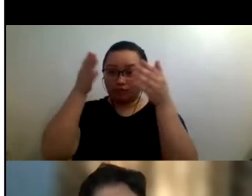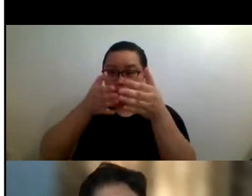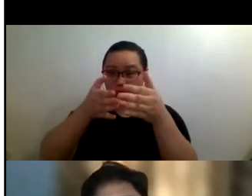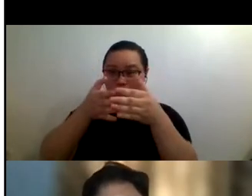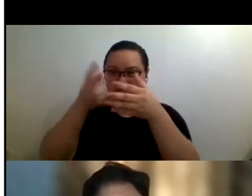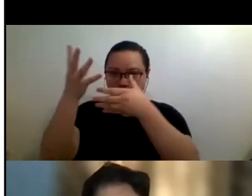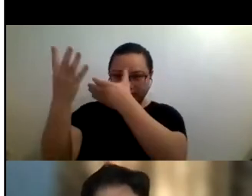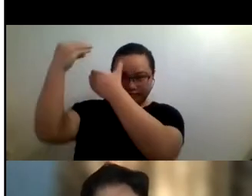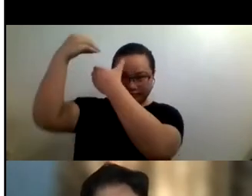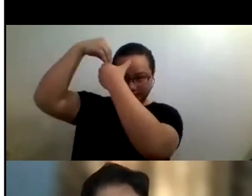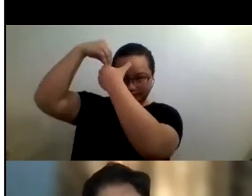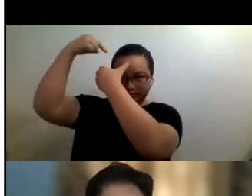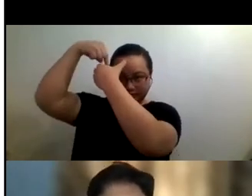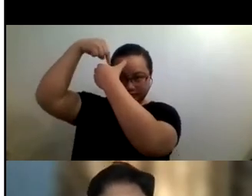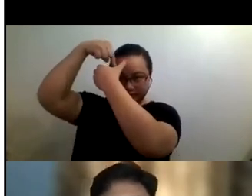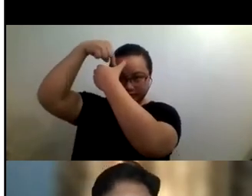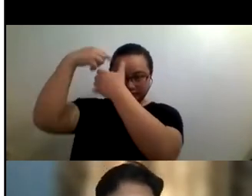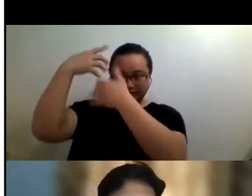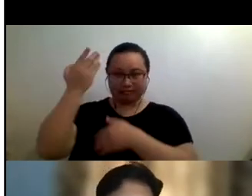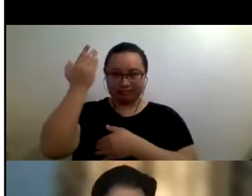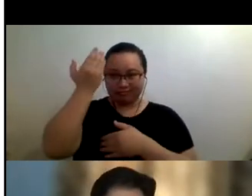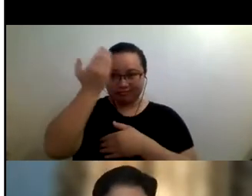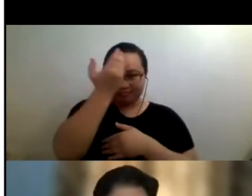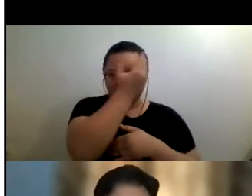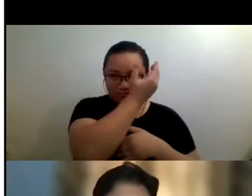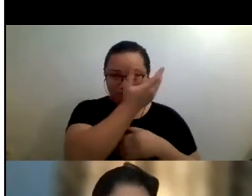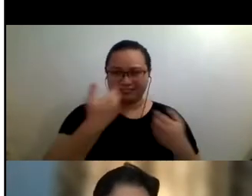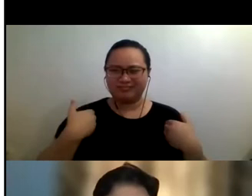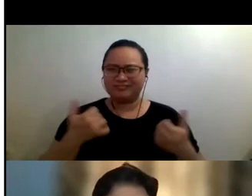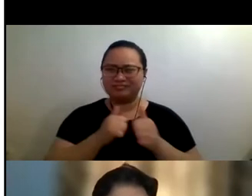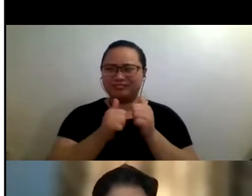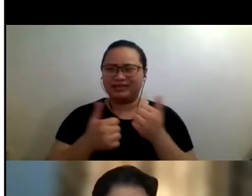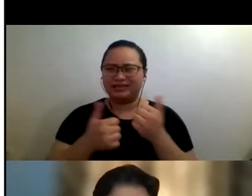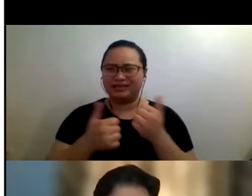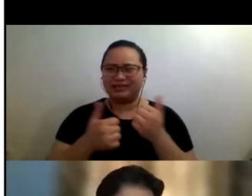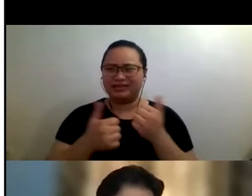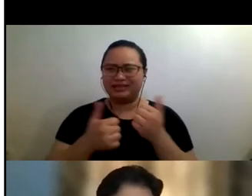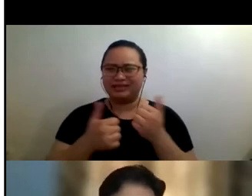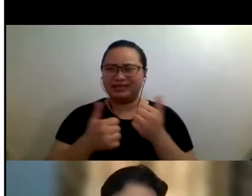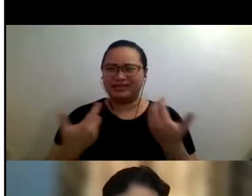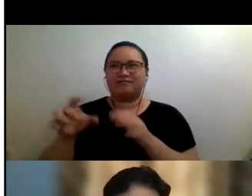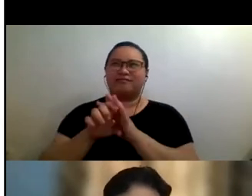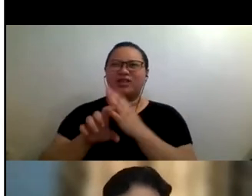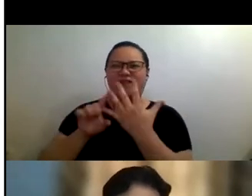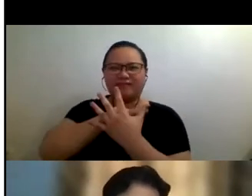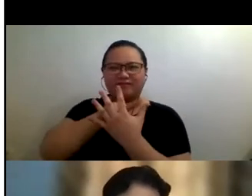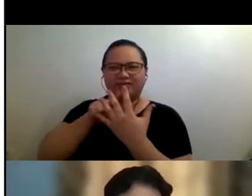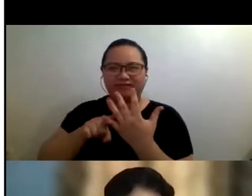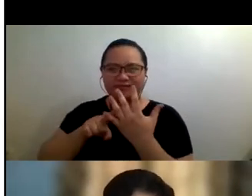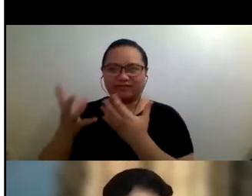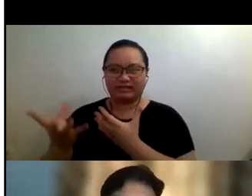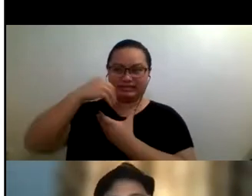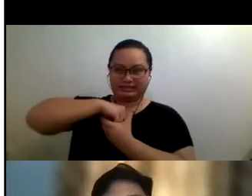of Riley's experience and behavior. So this is done by, they personified like five core